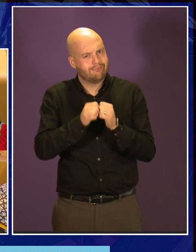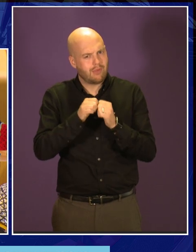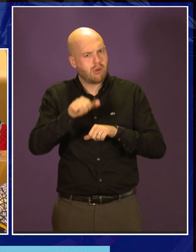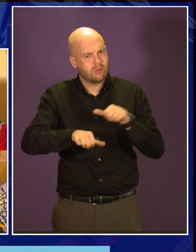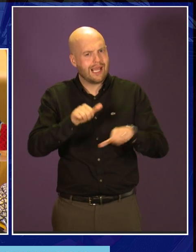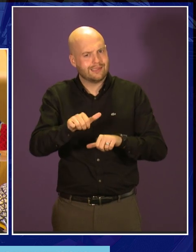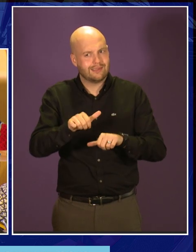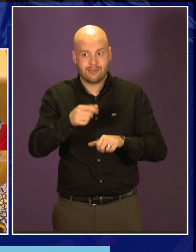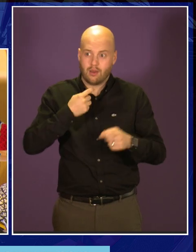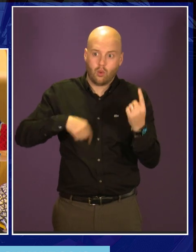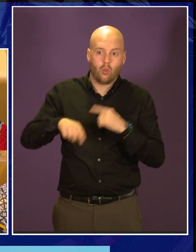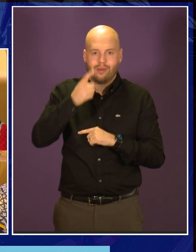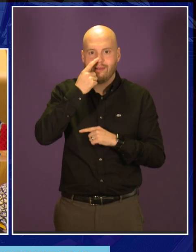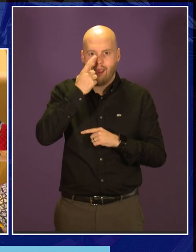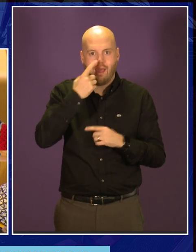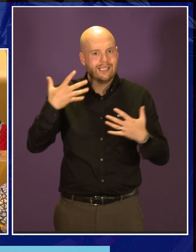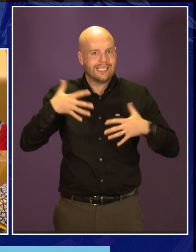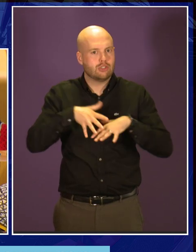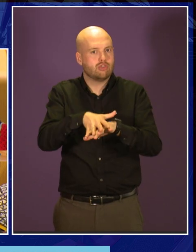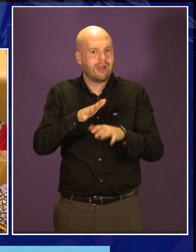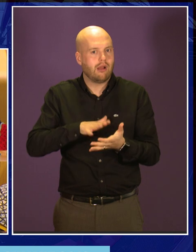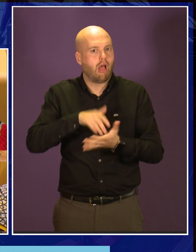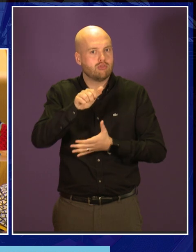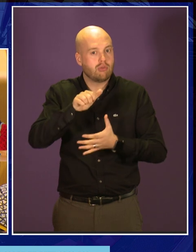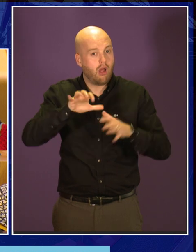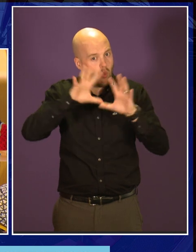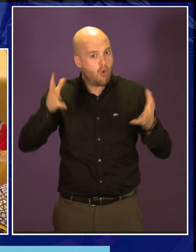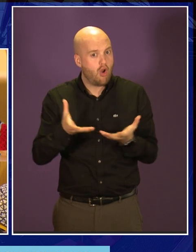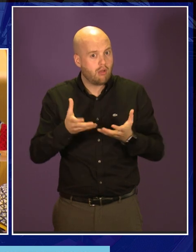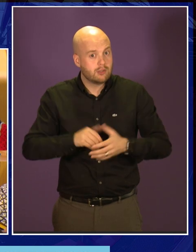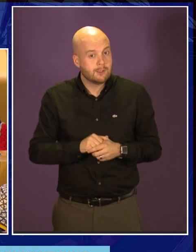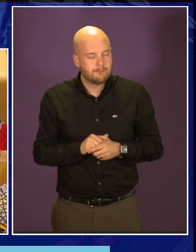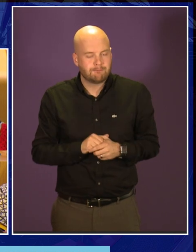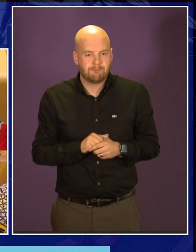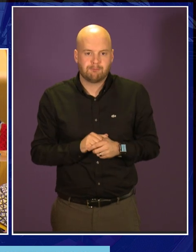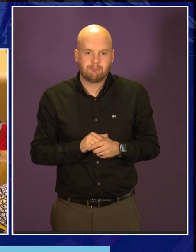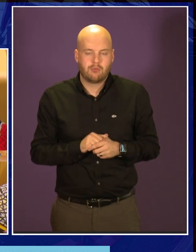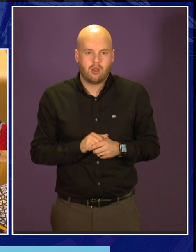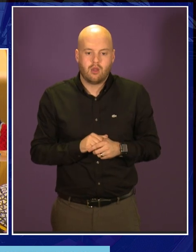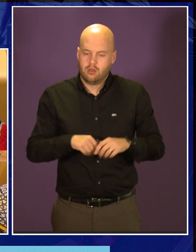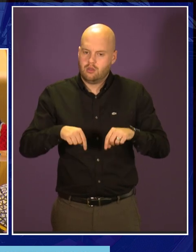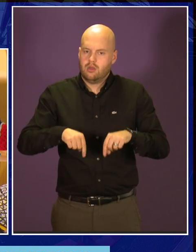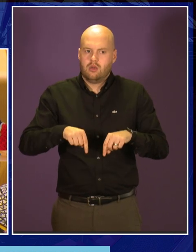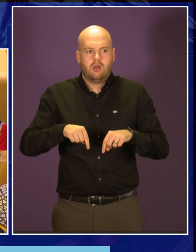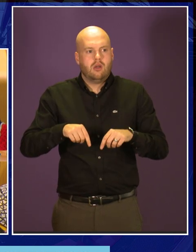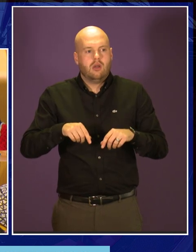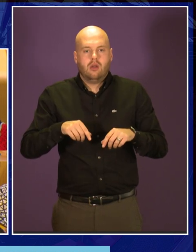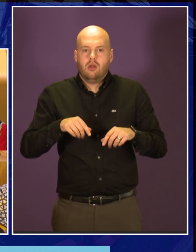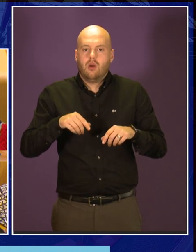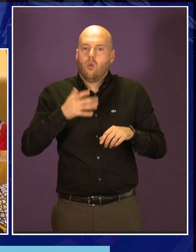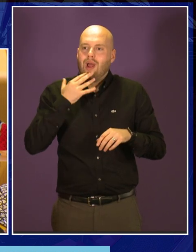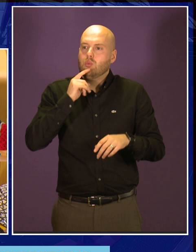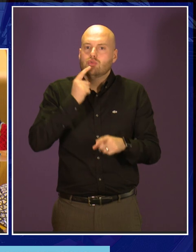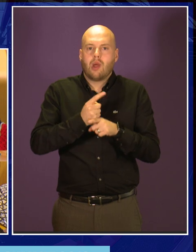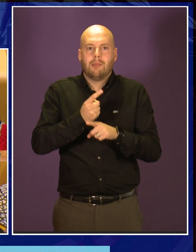integrate culture across the world. Now, we've seen during this meeting the powerful nature of culture, especially when it comes to